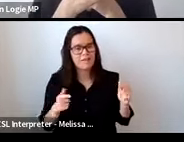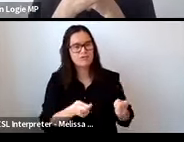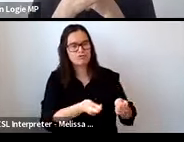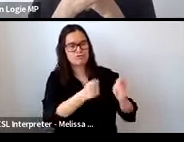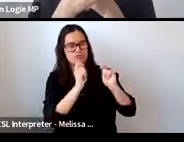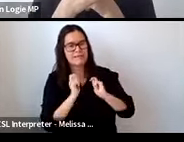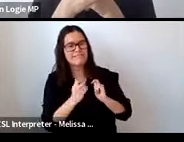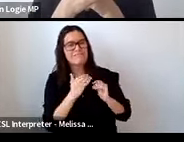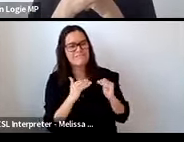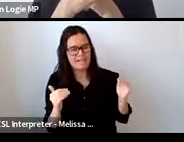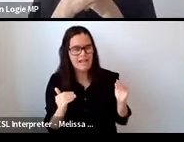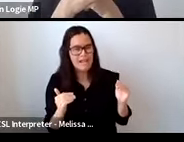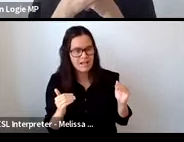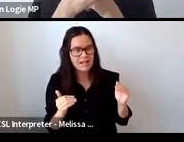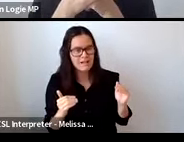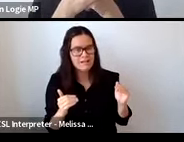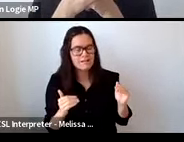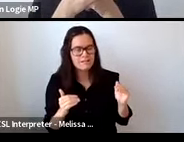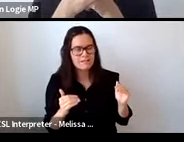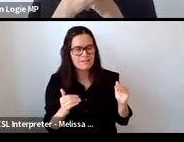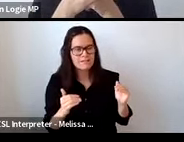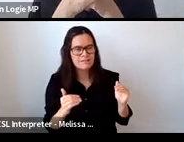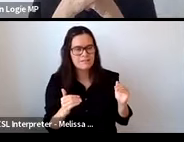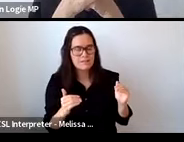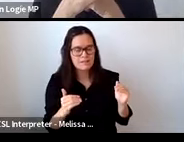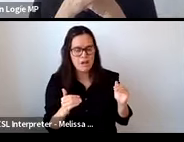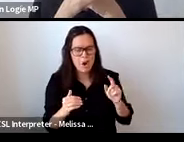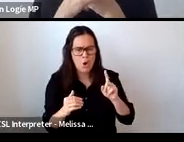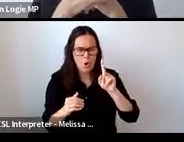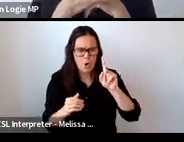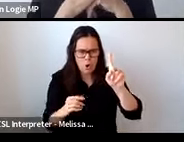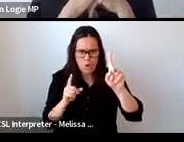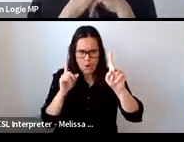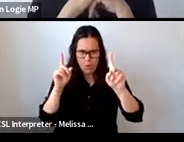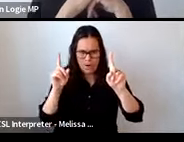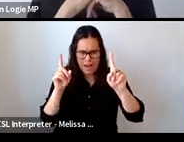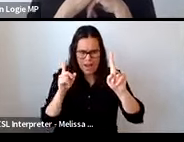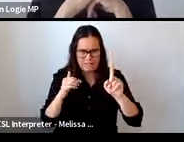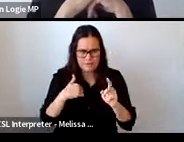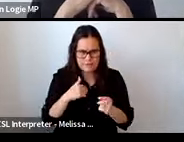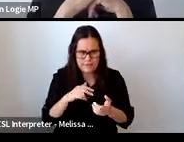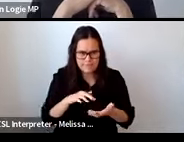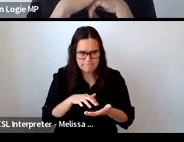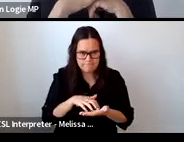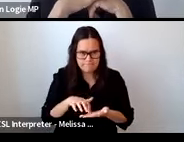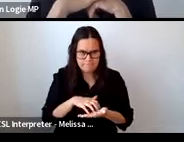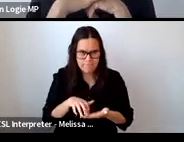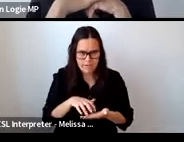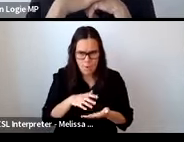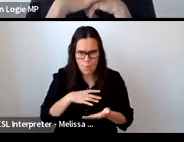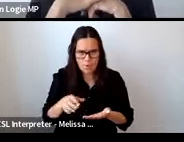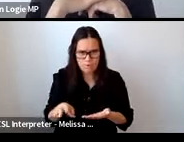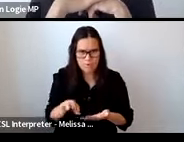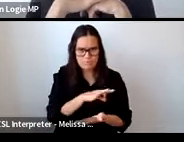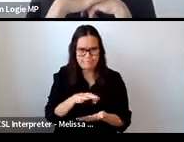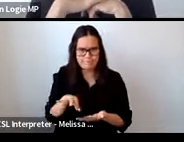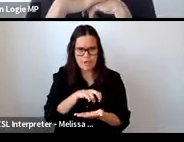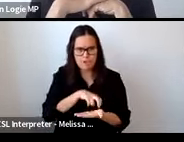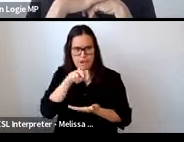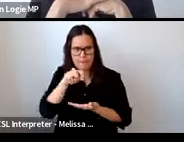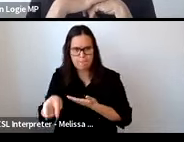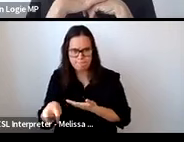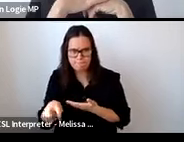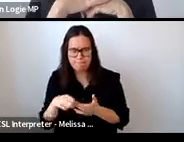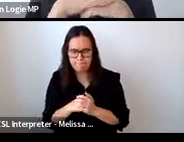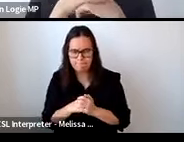Now, just bear with me for a moment because I want to just get to a couple of things before you stop, and I